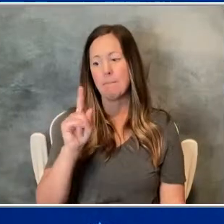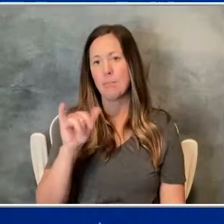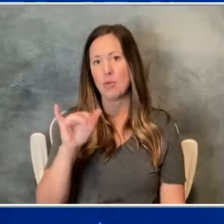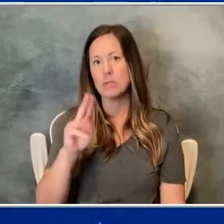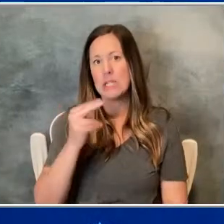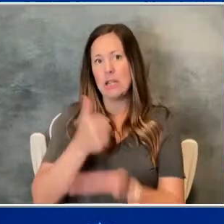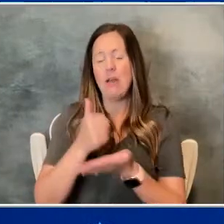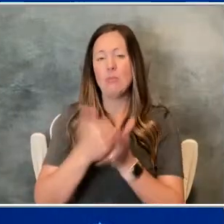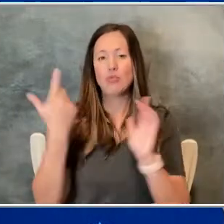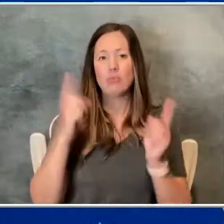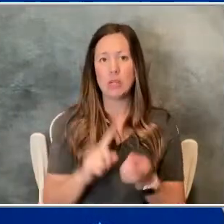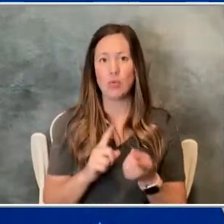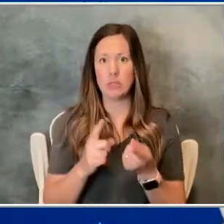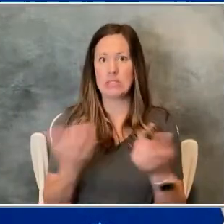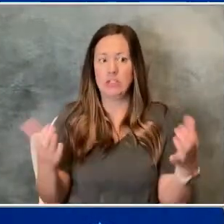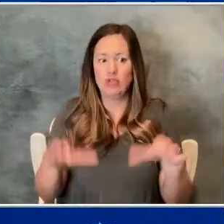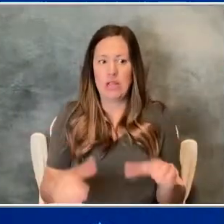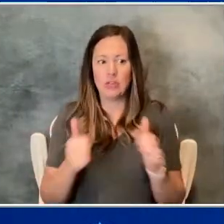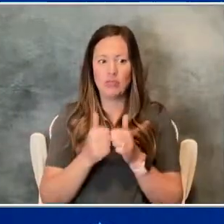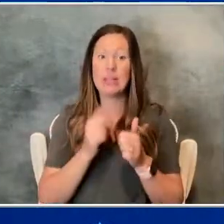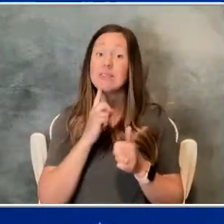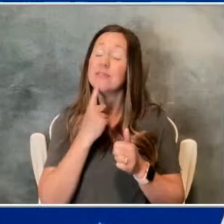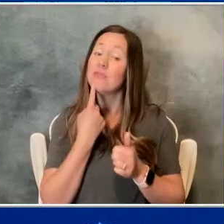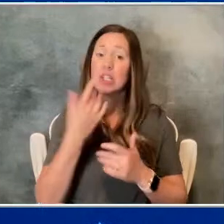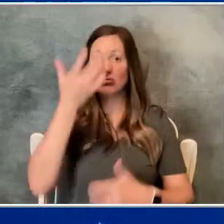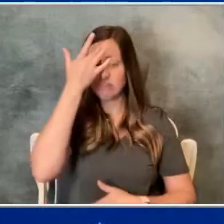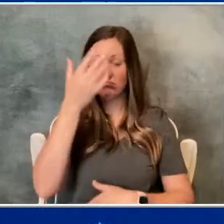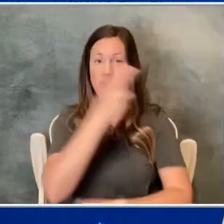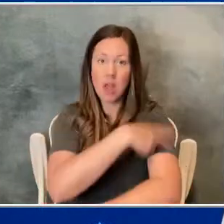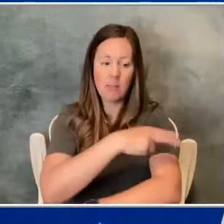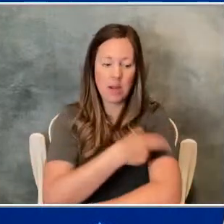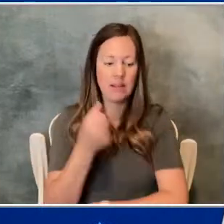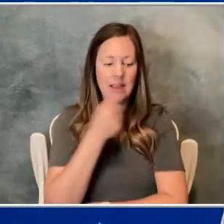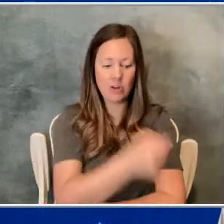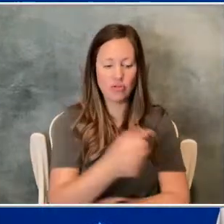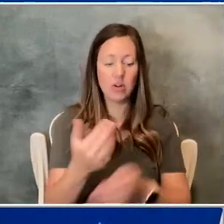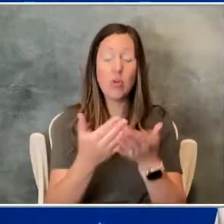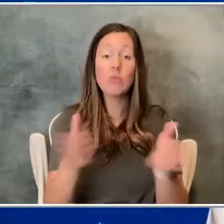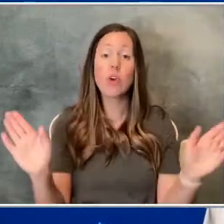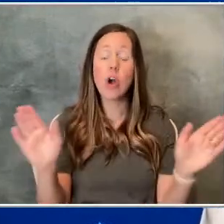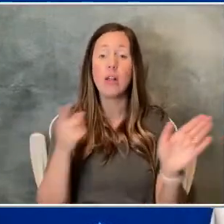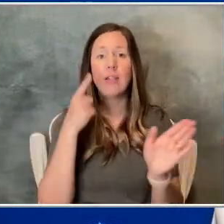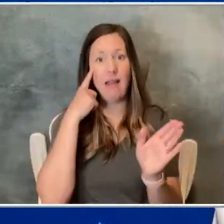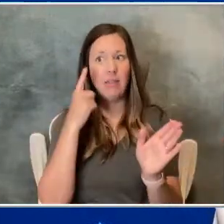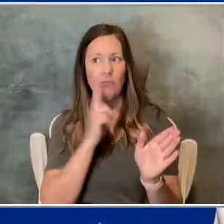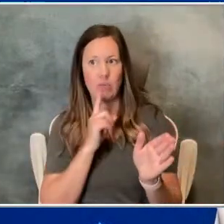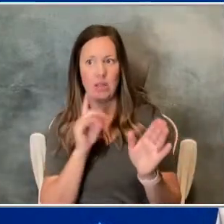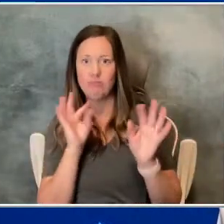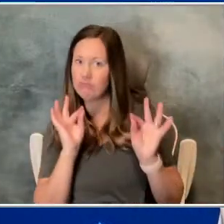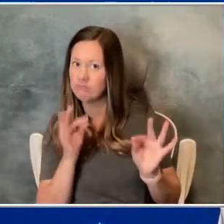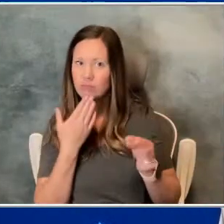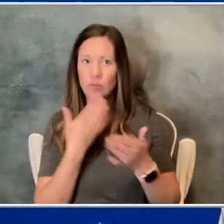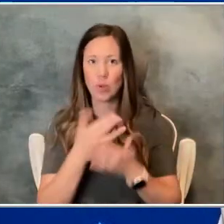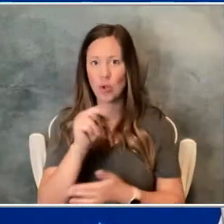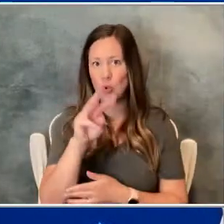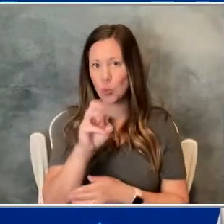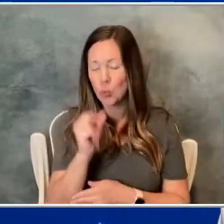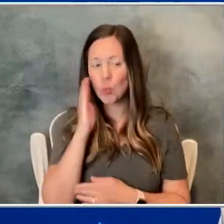risk of severe disease and hospitalization. Overall, I think it's good news, and we will continue